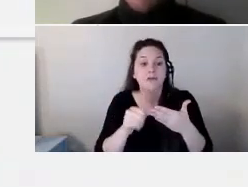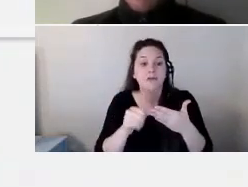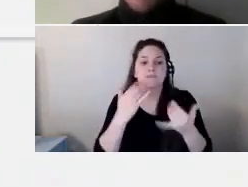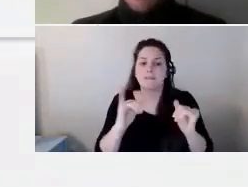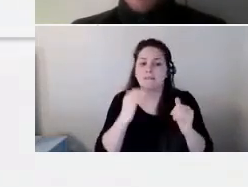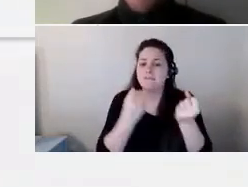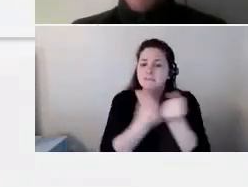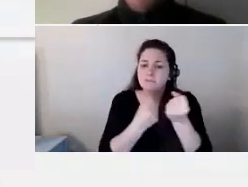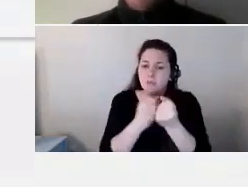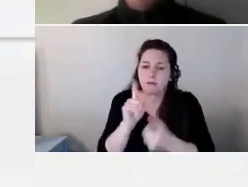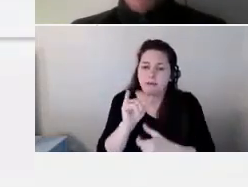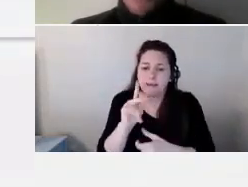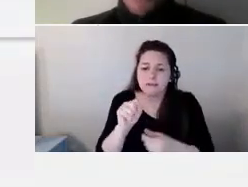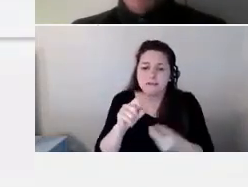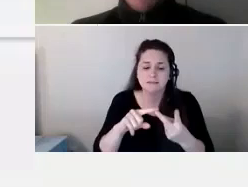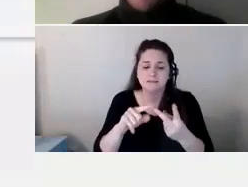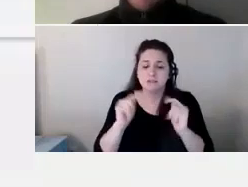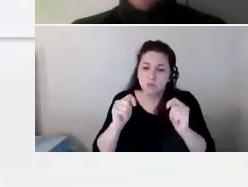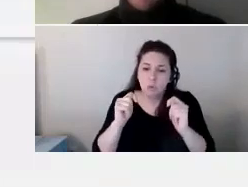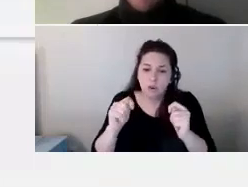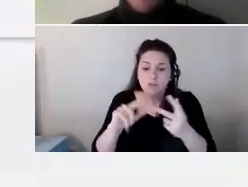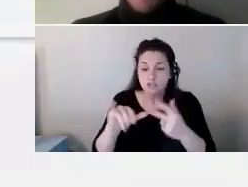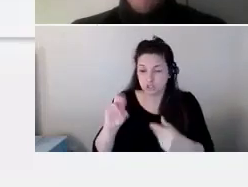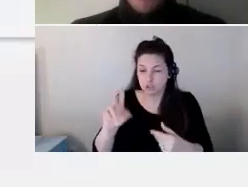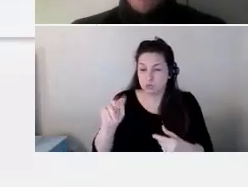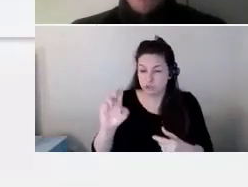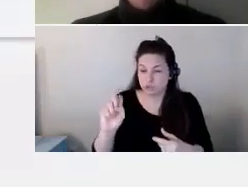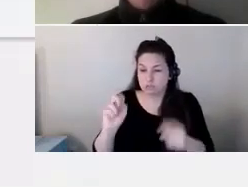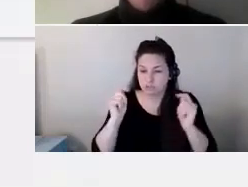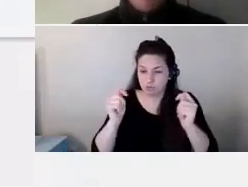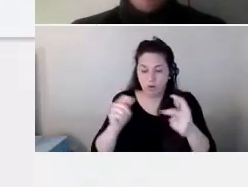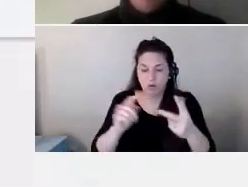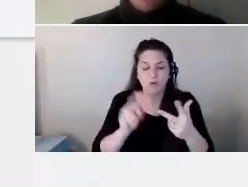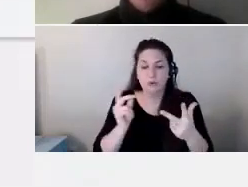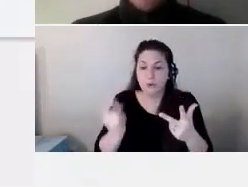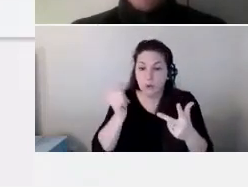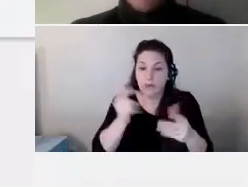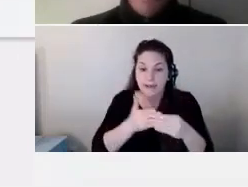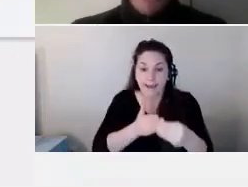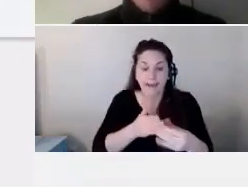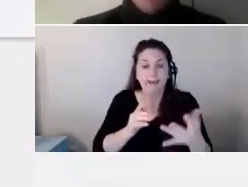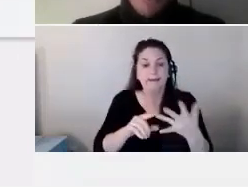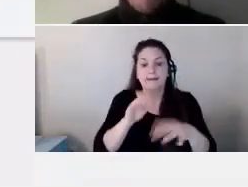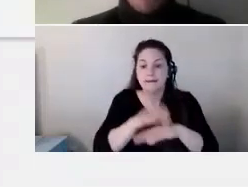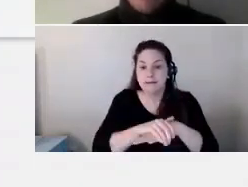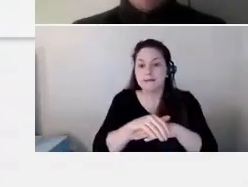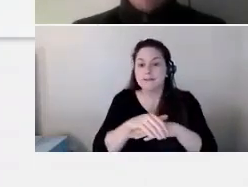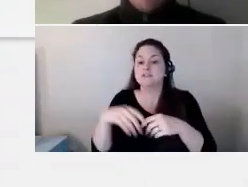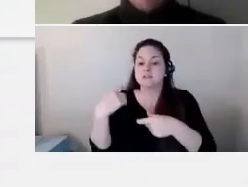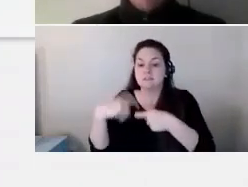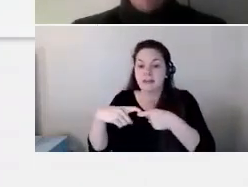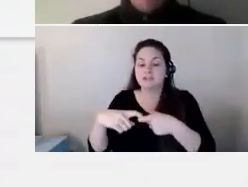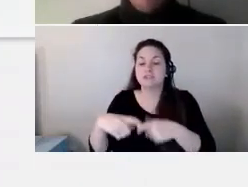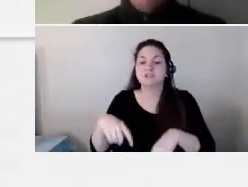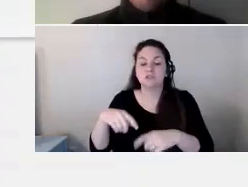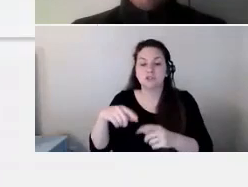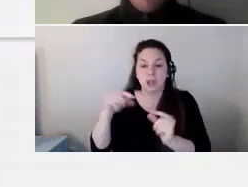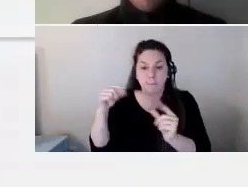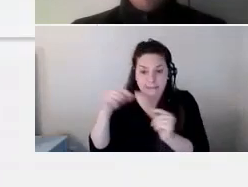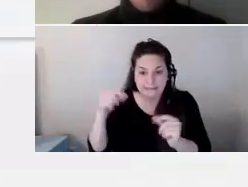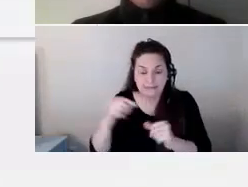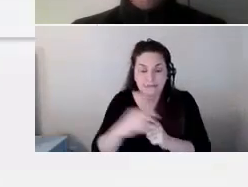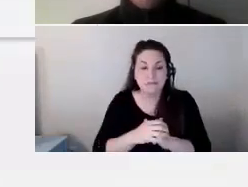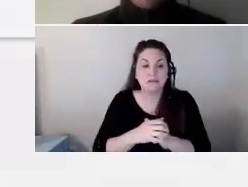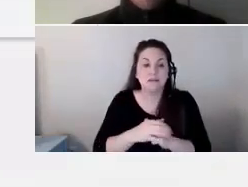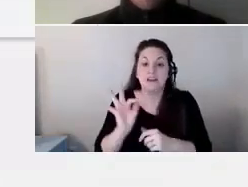links, tutorials, YouTube tutorials, quick guides in English, Spanish, and Japanese,